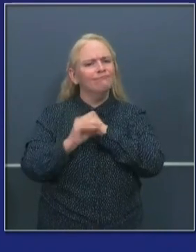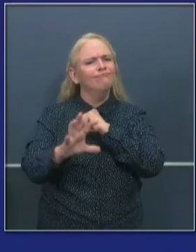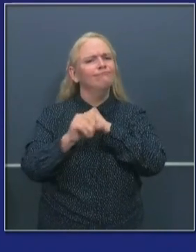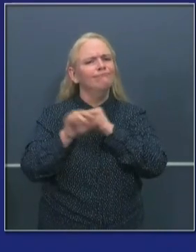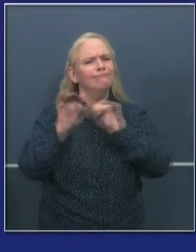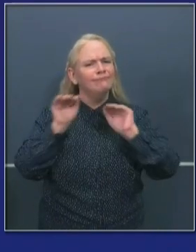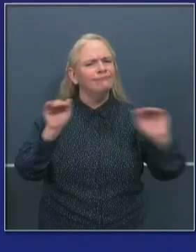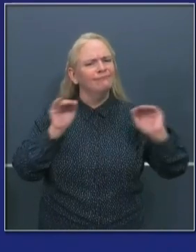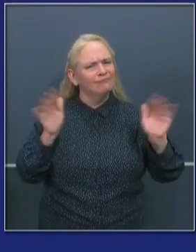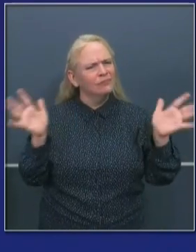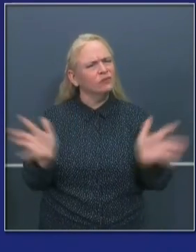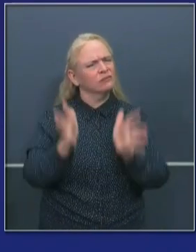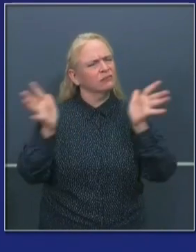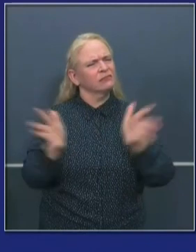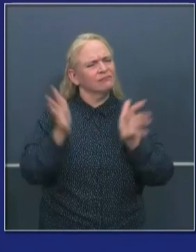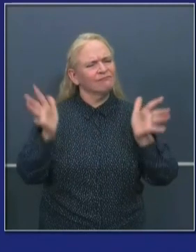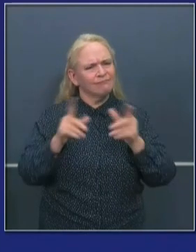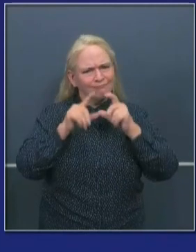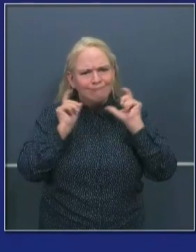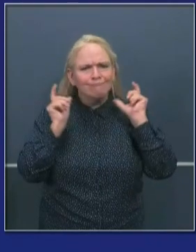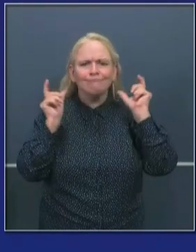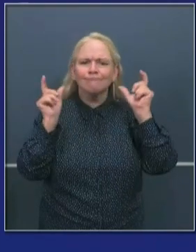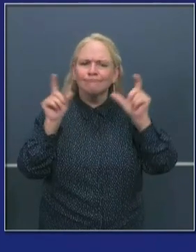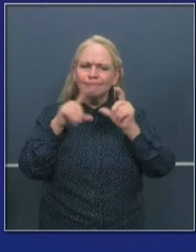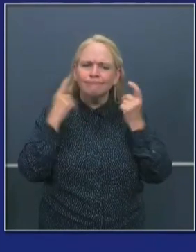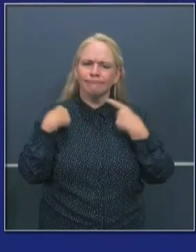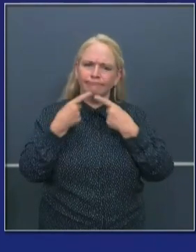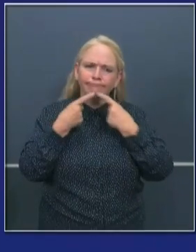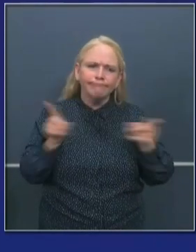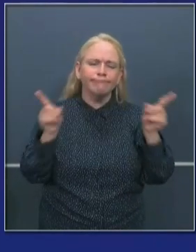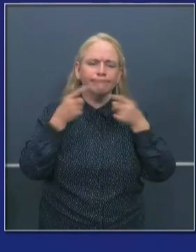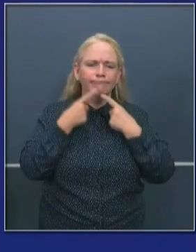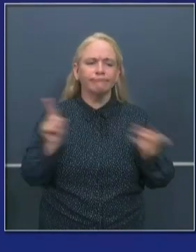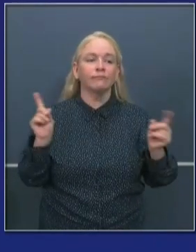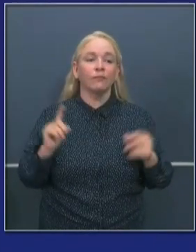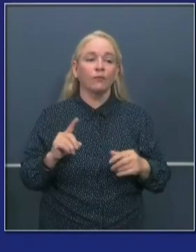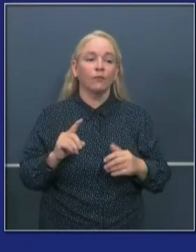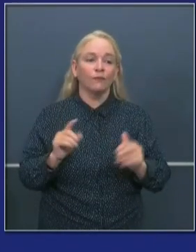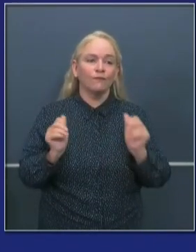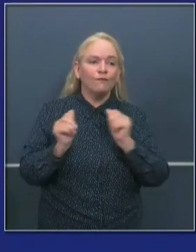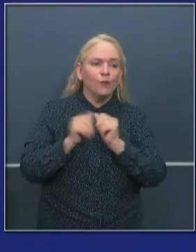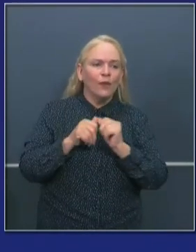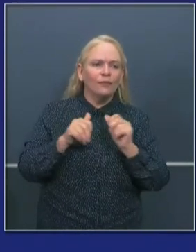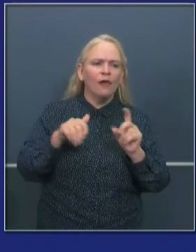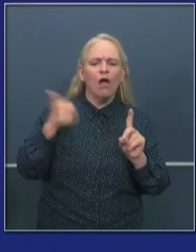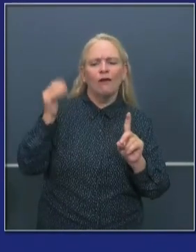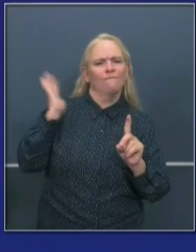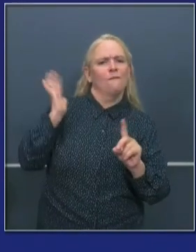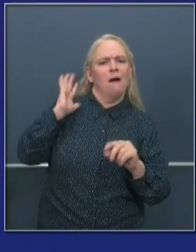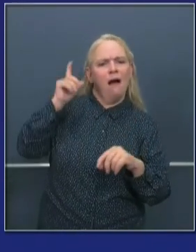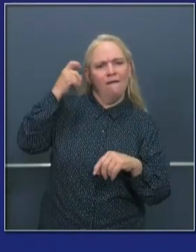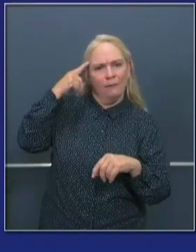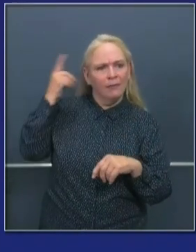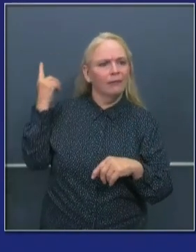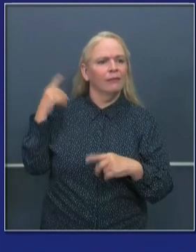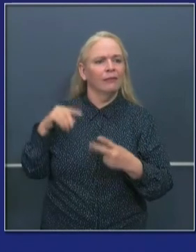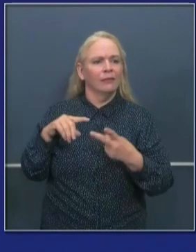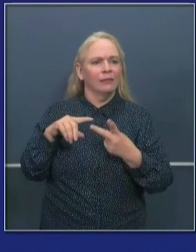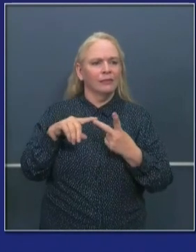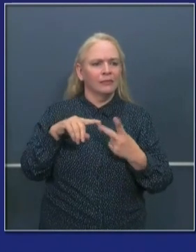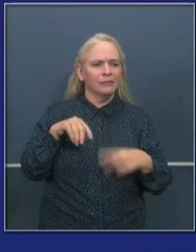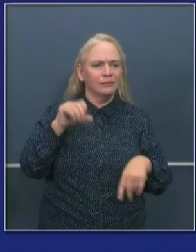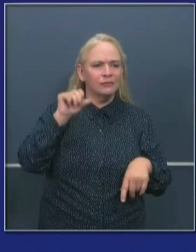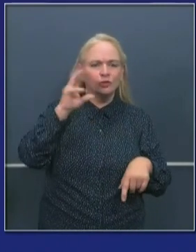awareness campaigns. Recently, we put out one with all of the ex-governors, and just very proud of Governor Schwarzenegger and